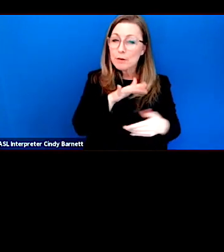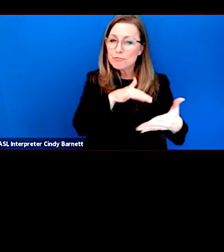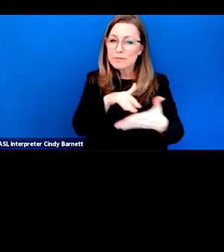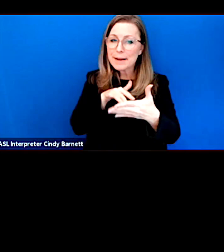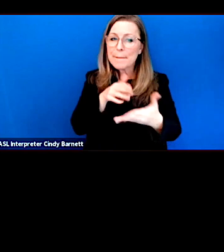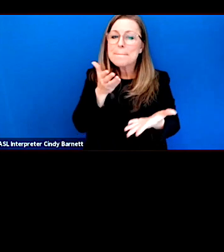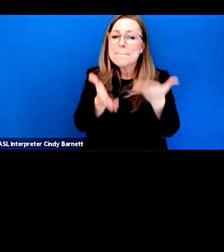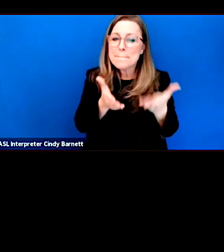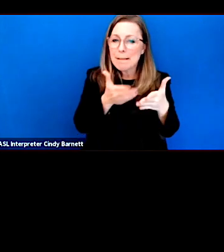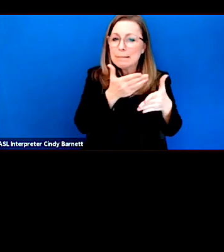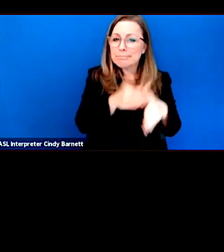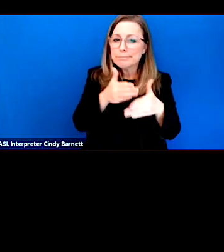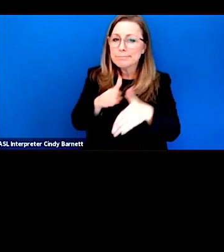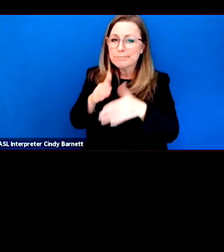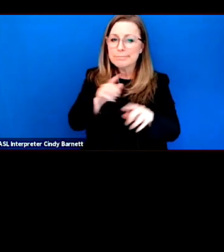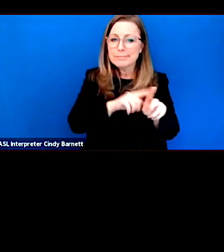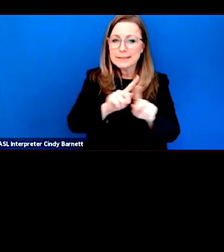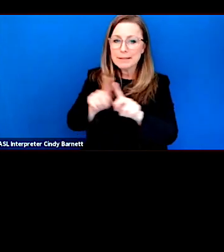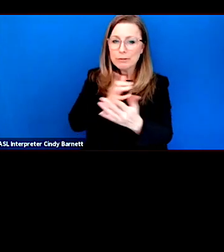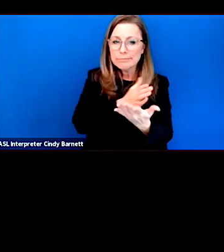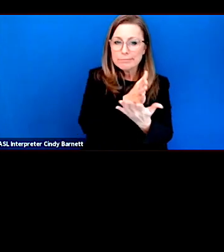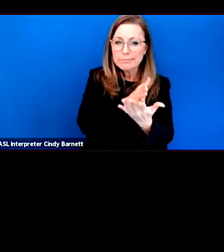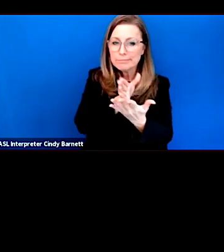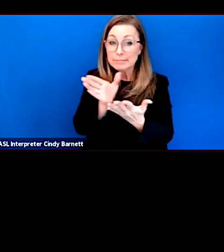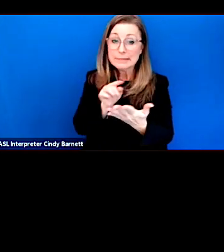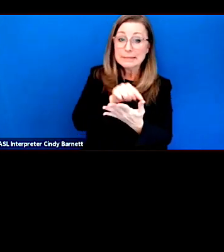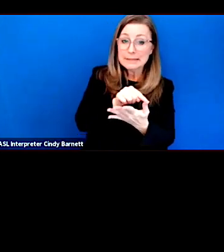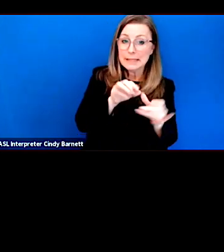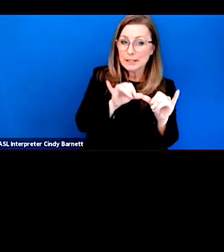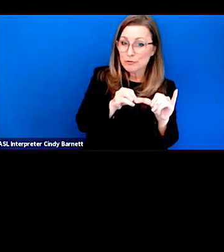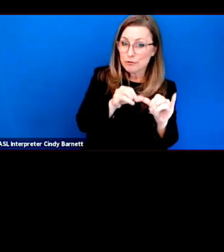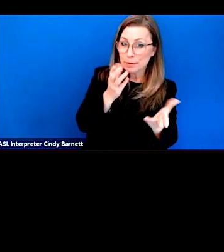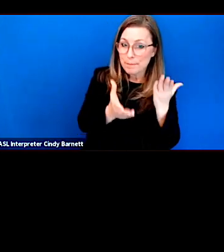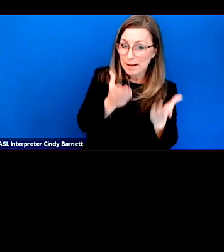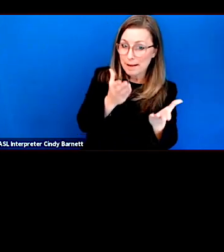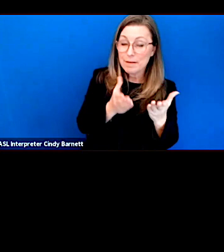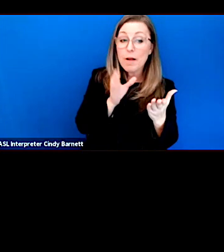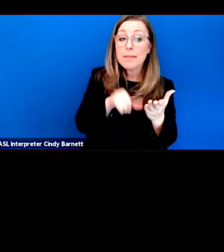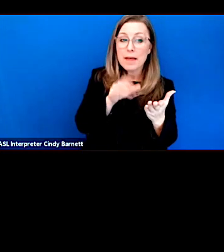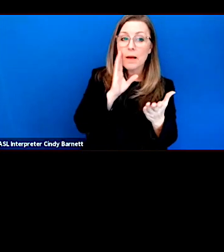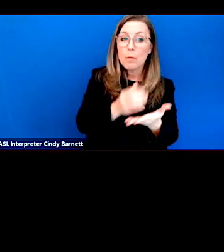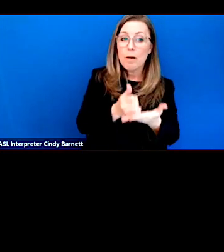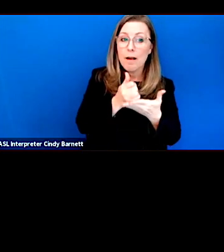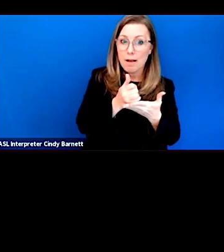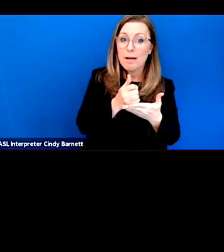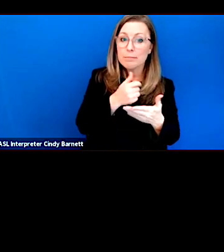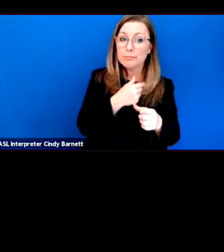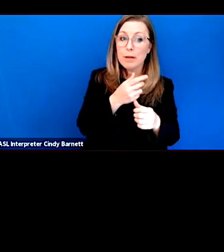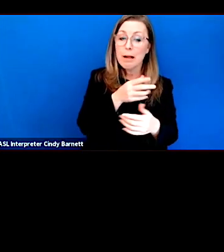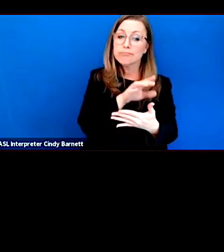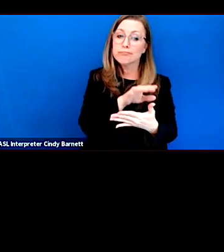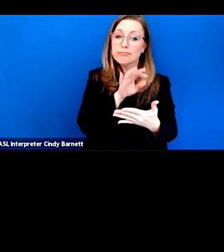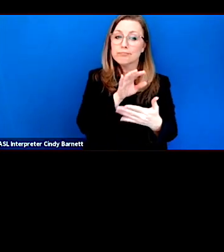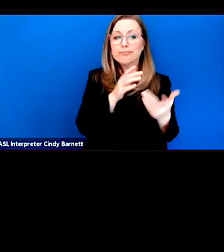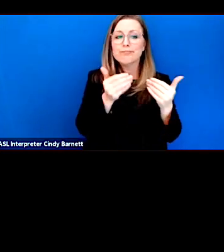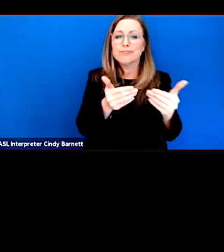this is going to be interesting to me to look through filter 1 and then move it towards filter 2, which is when you're going to read through the whole